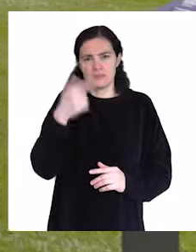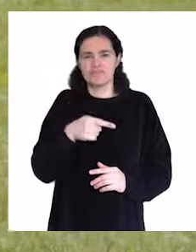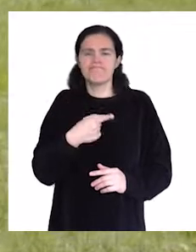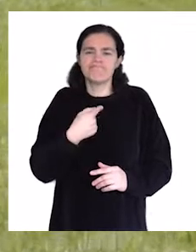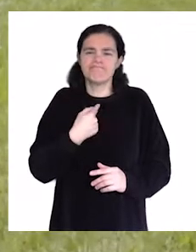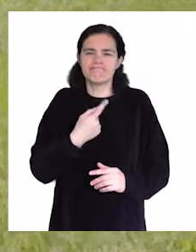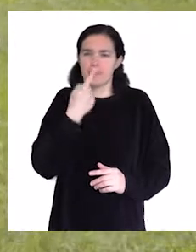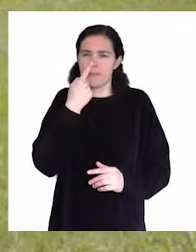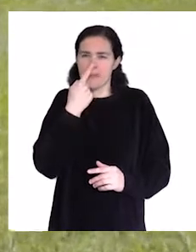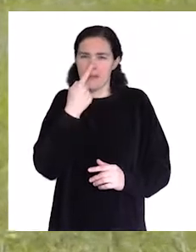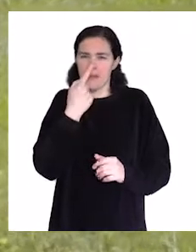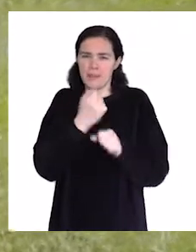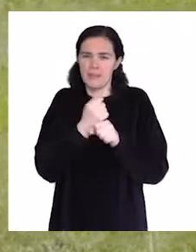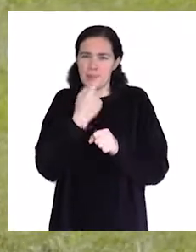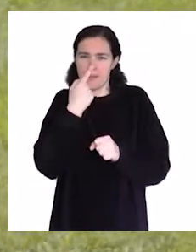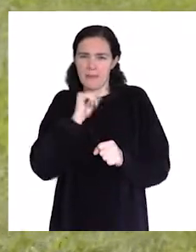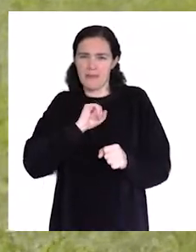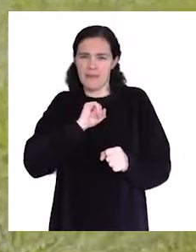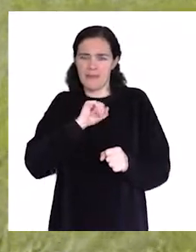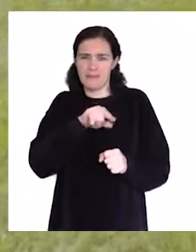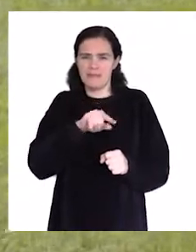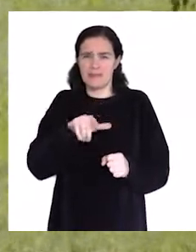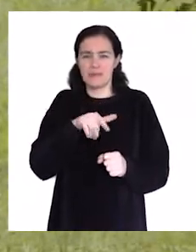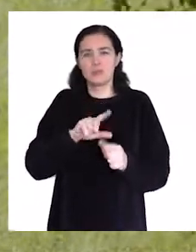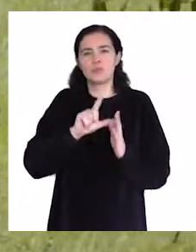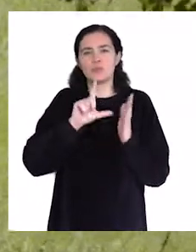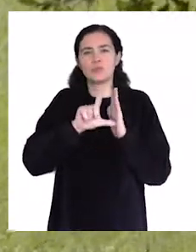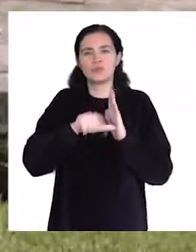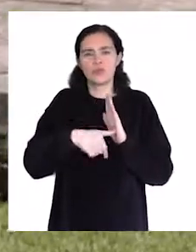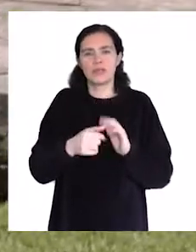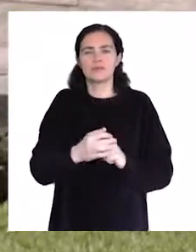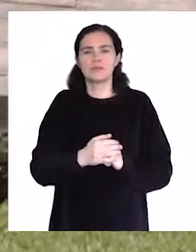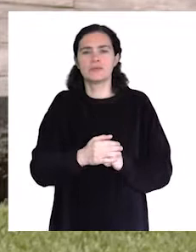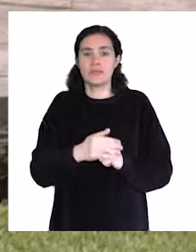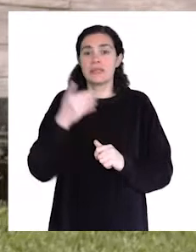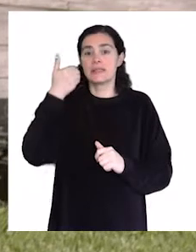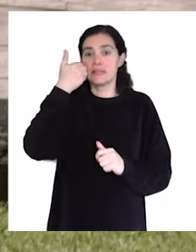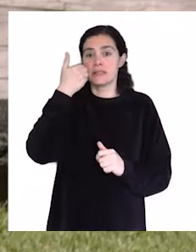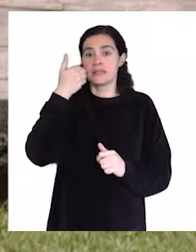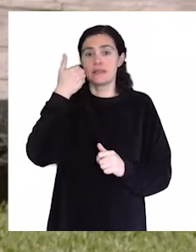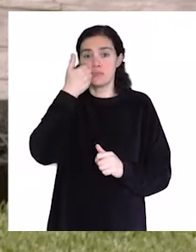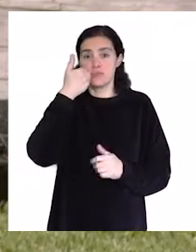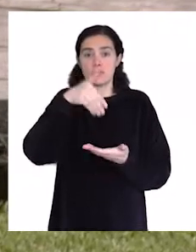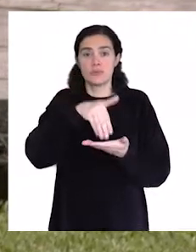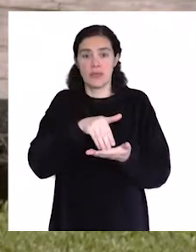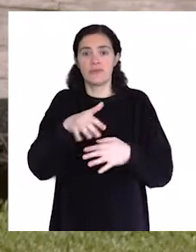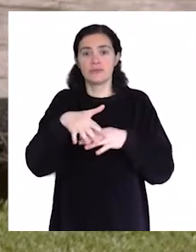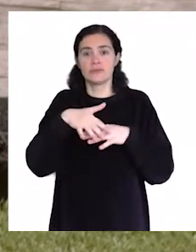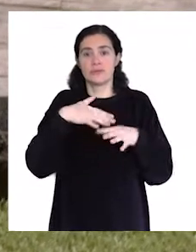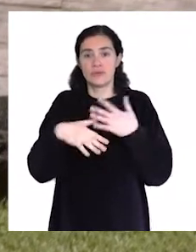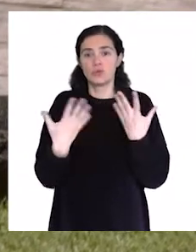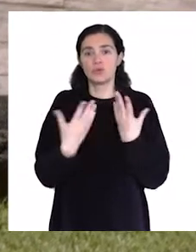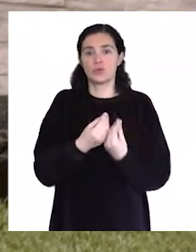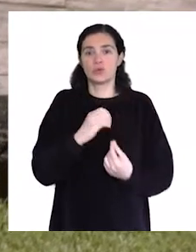some of my favorite works in this project that the Serralves Museum has